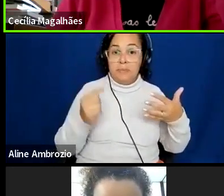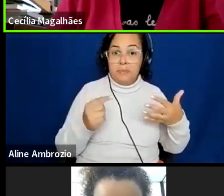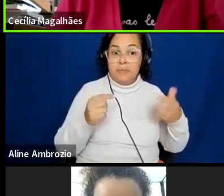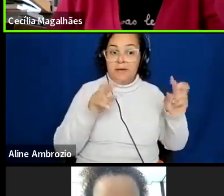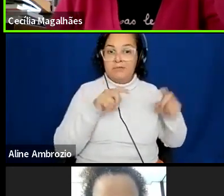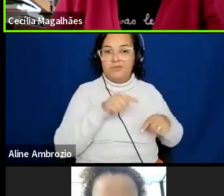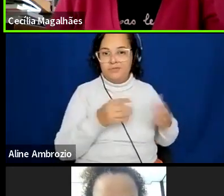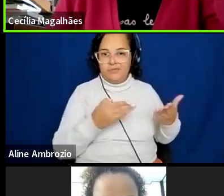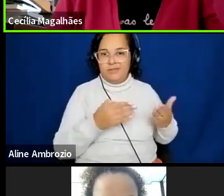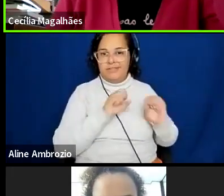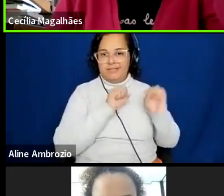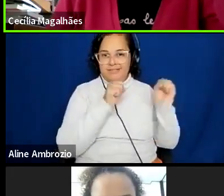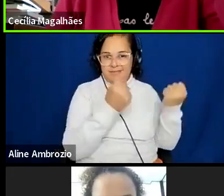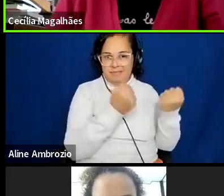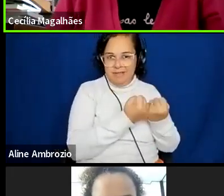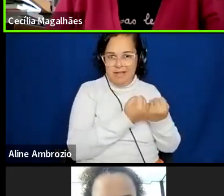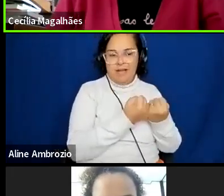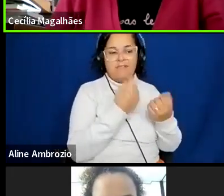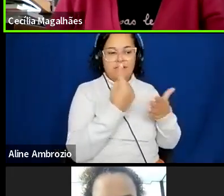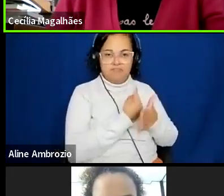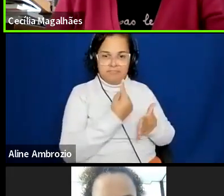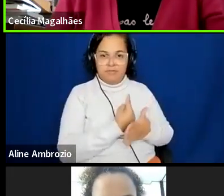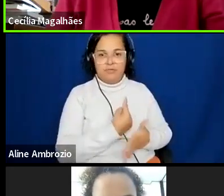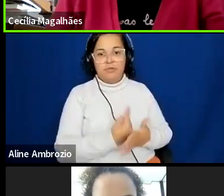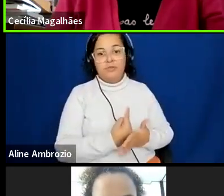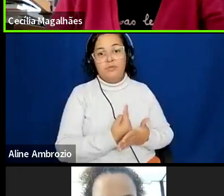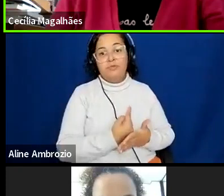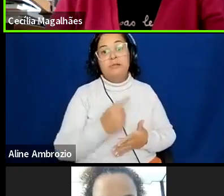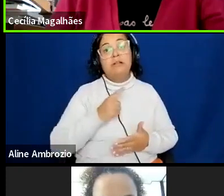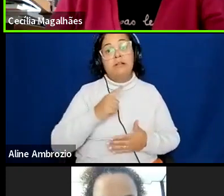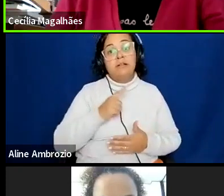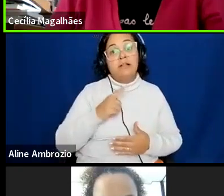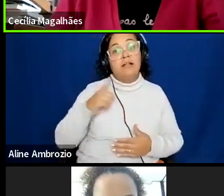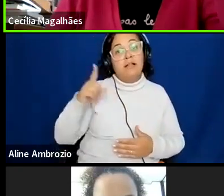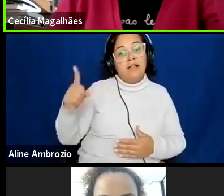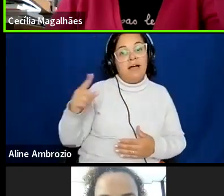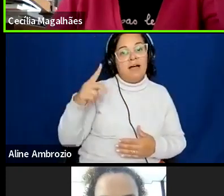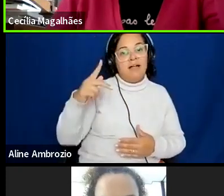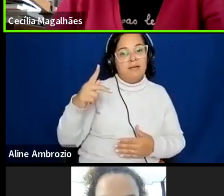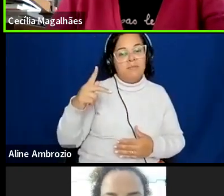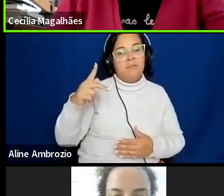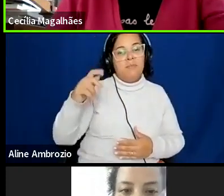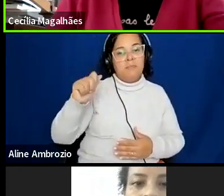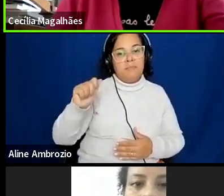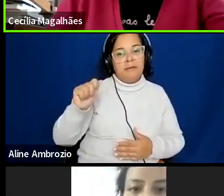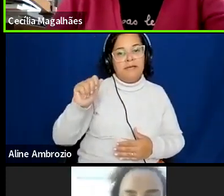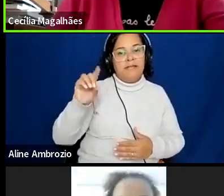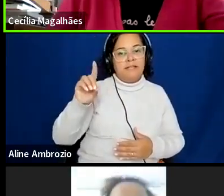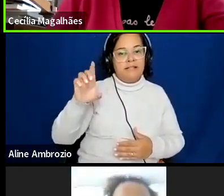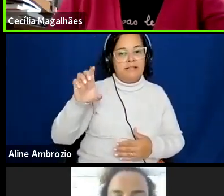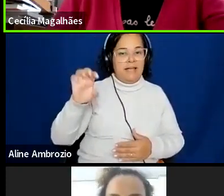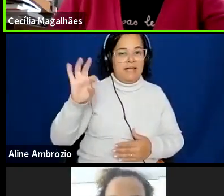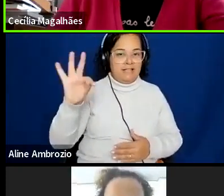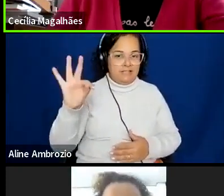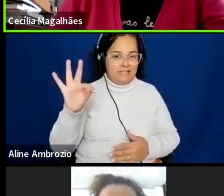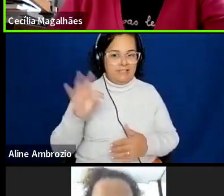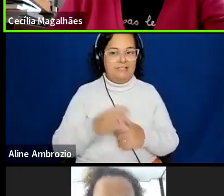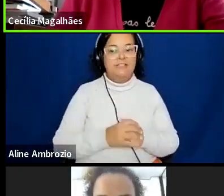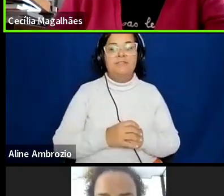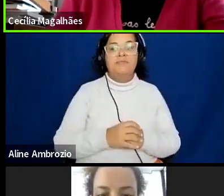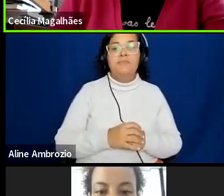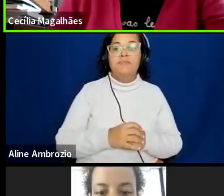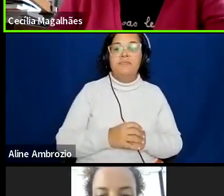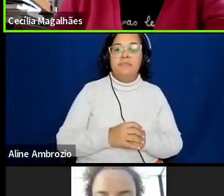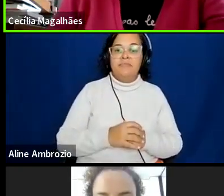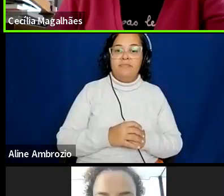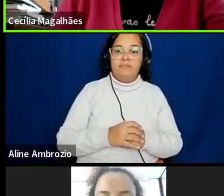Padlet, okay? Então, essa sessão, e o que o Peter disse, as perguntas, todas elas vão estar